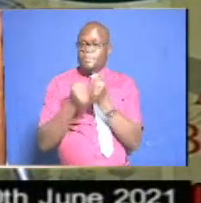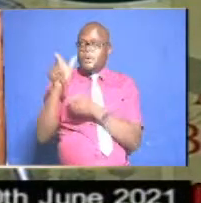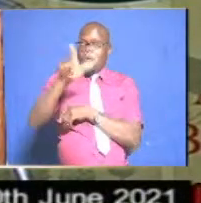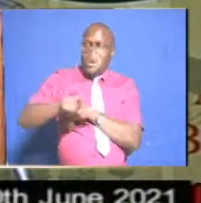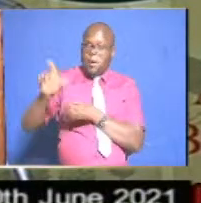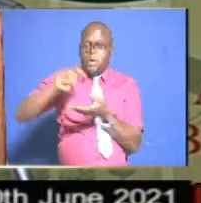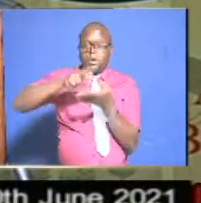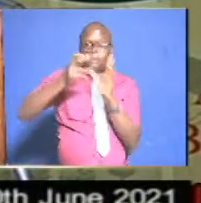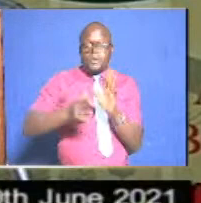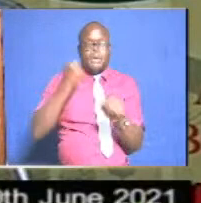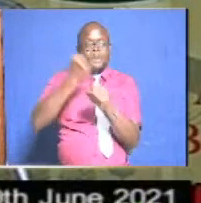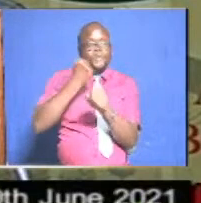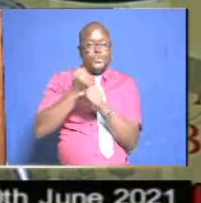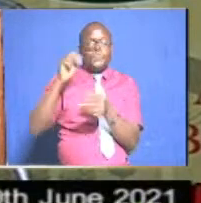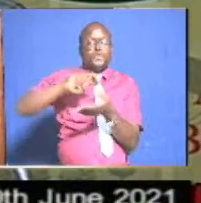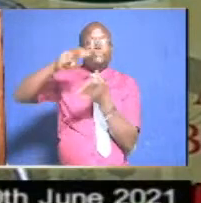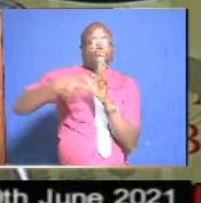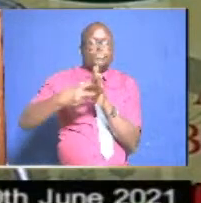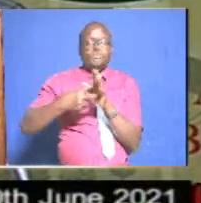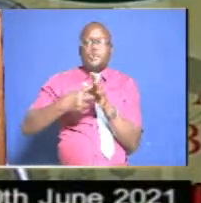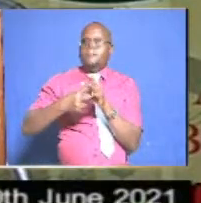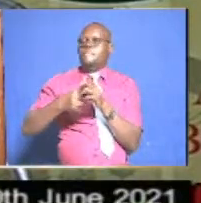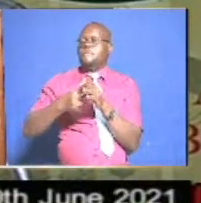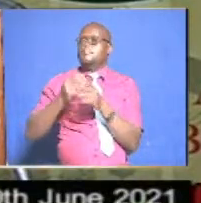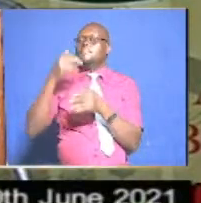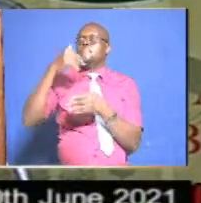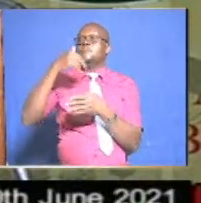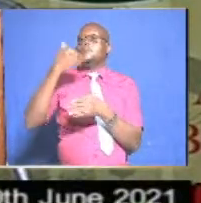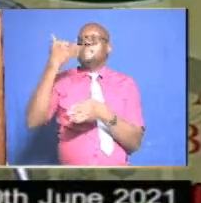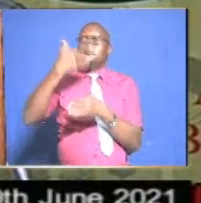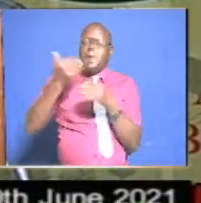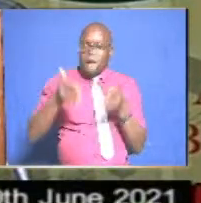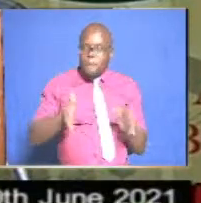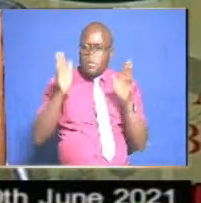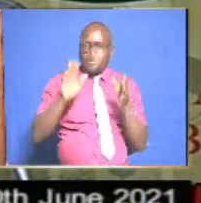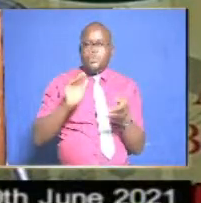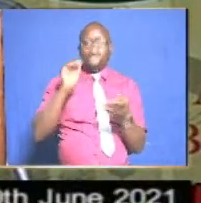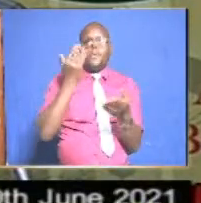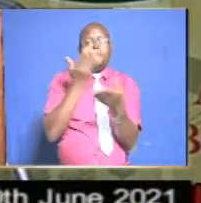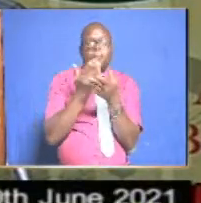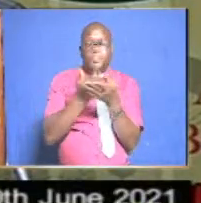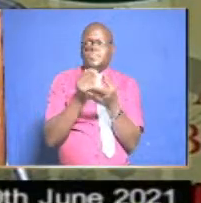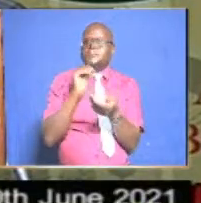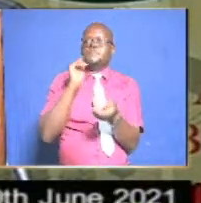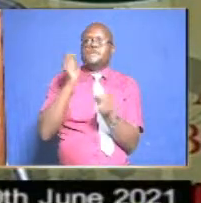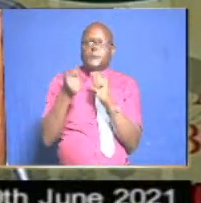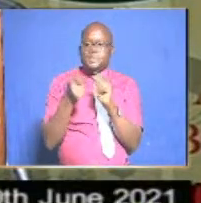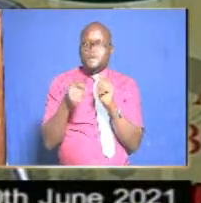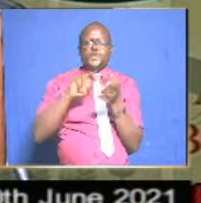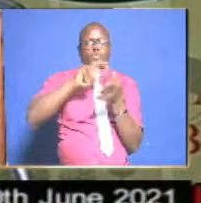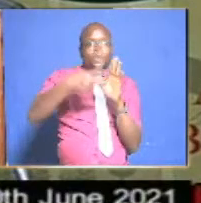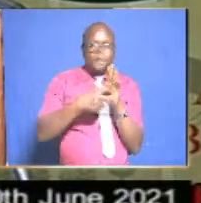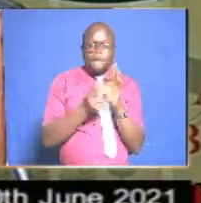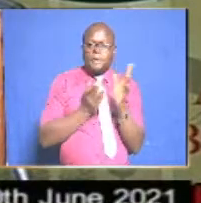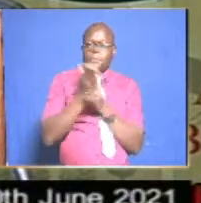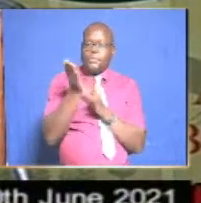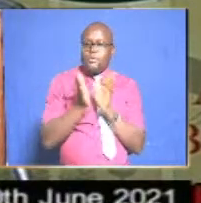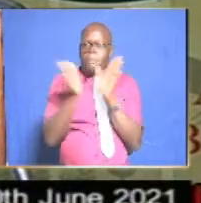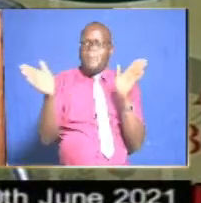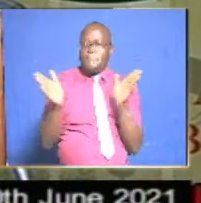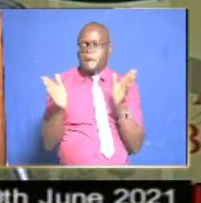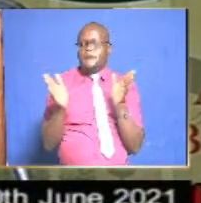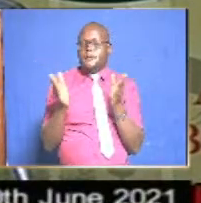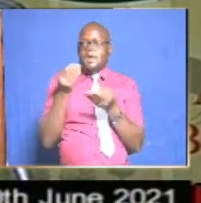contractors undertake construction of infrastructure projects, we have proposed changes to the contracting framework through the Public Procurement and